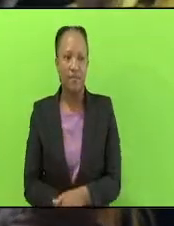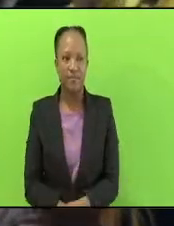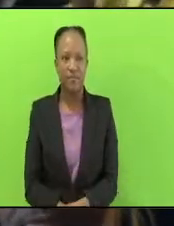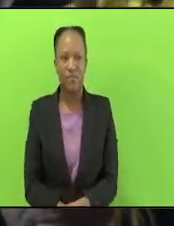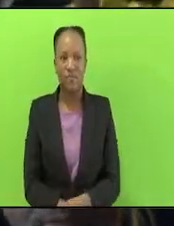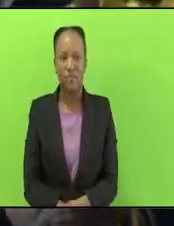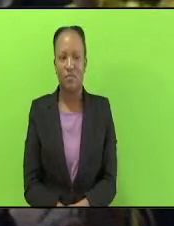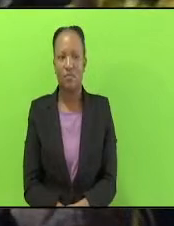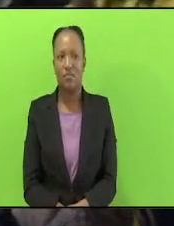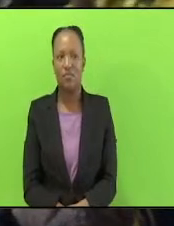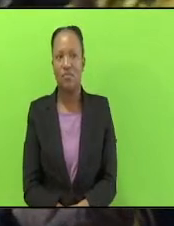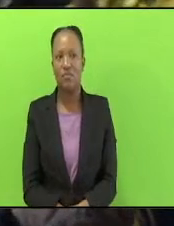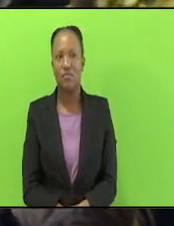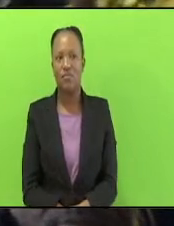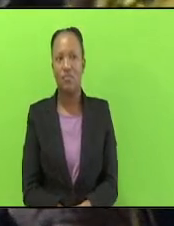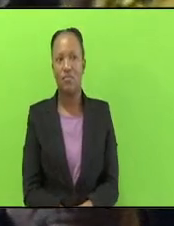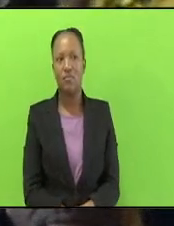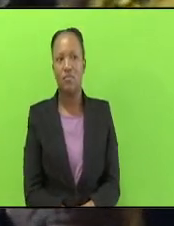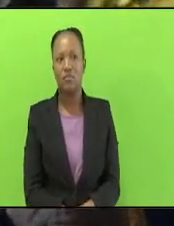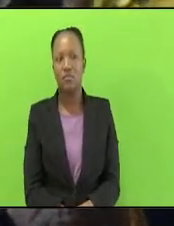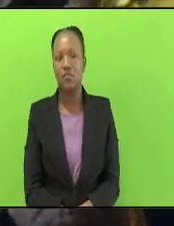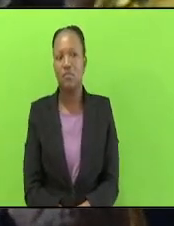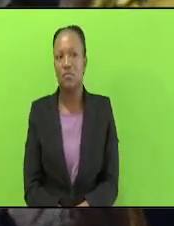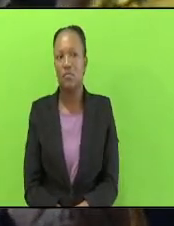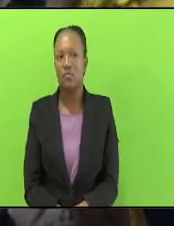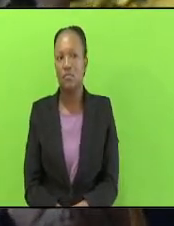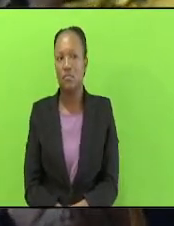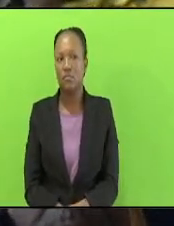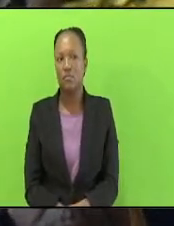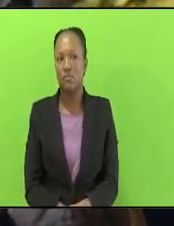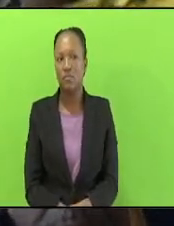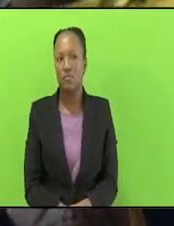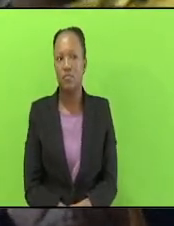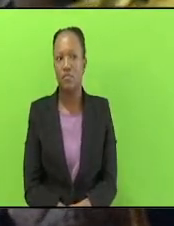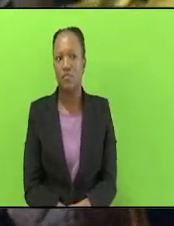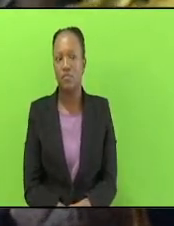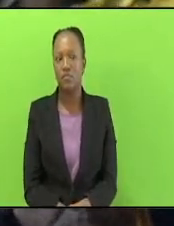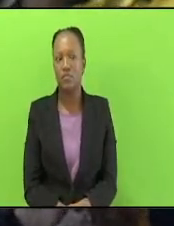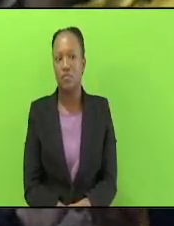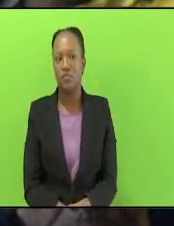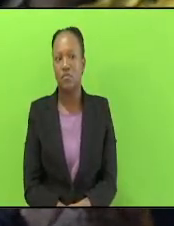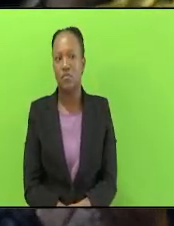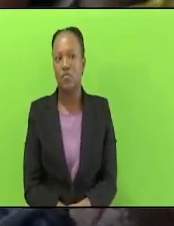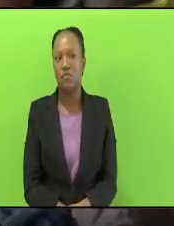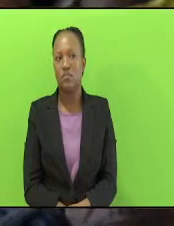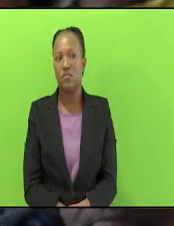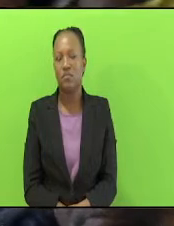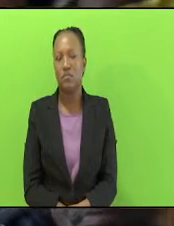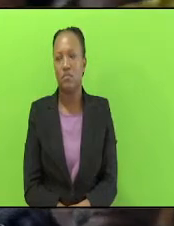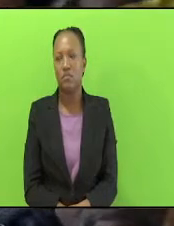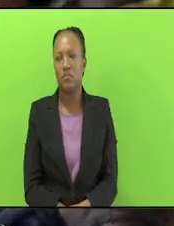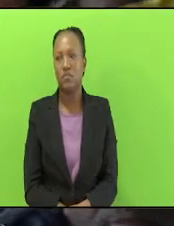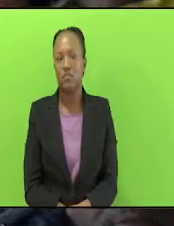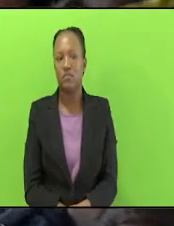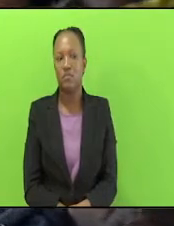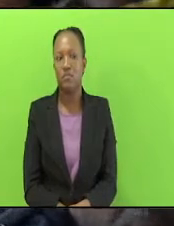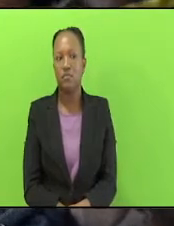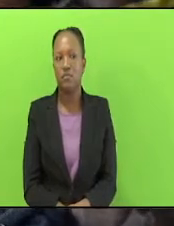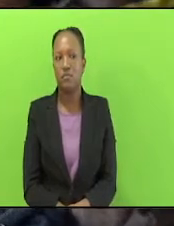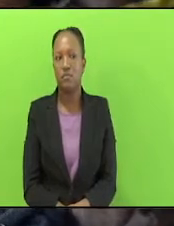My chairman says I buile Oh, okay, the next point that I wanted to raise, I shall not touch on because my chairman has already alluded to